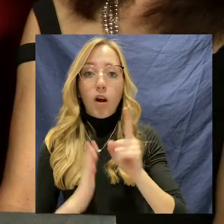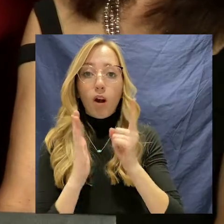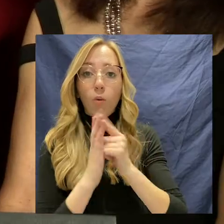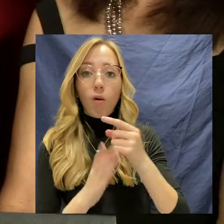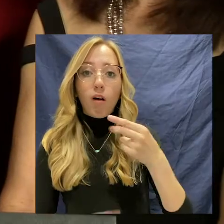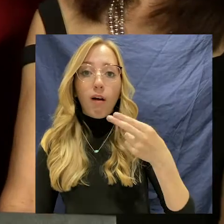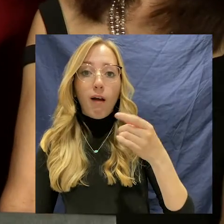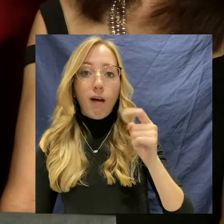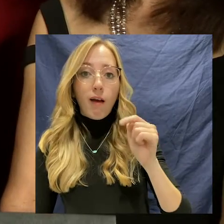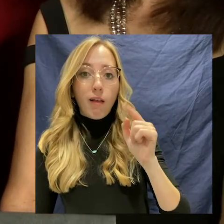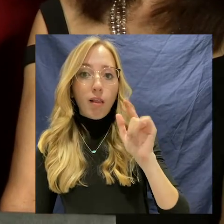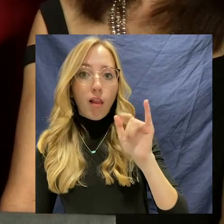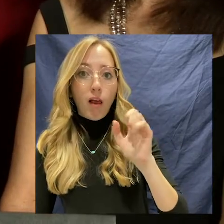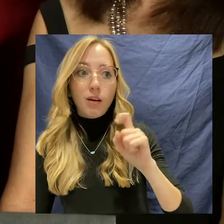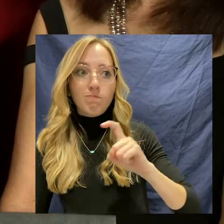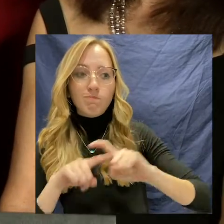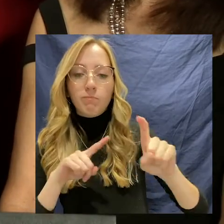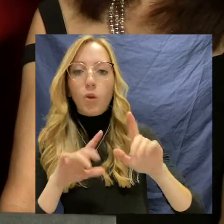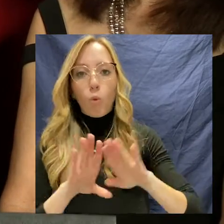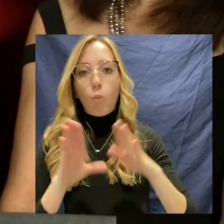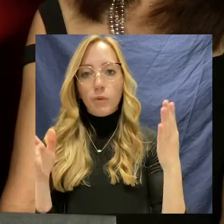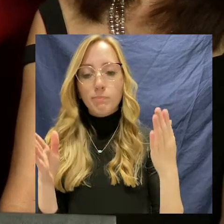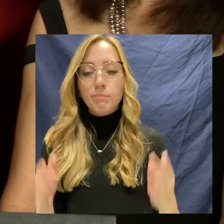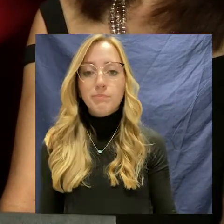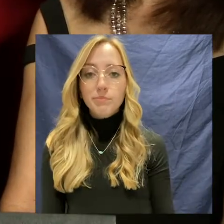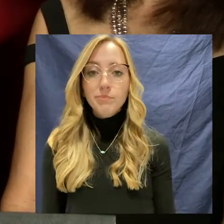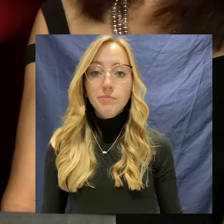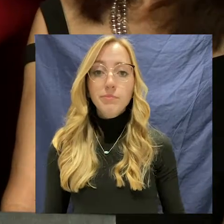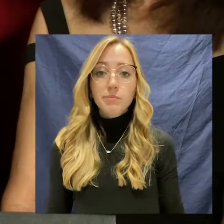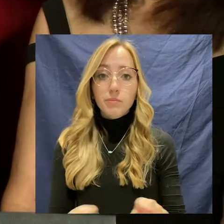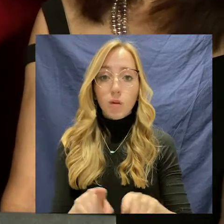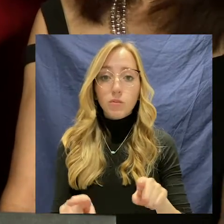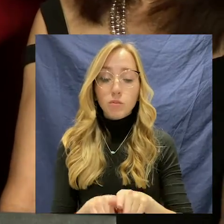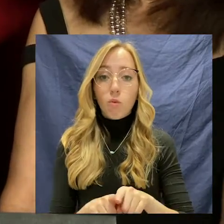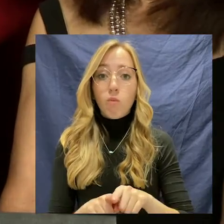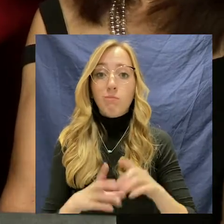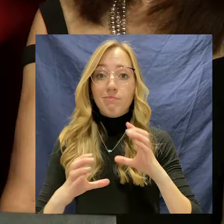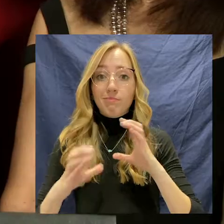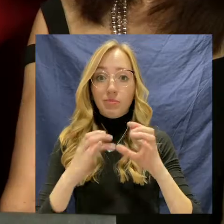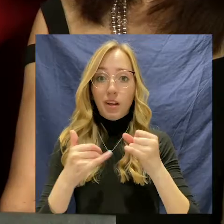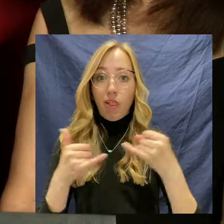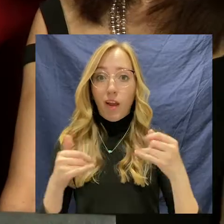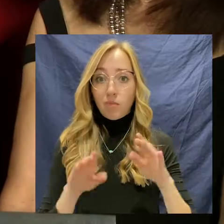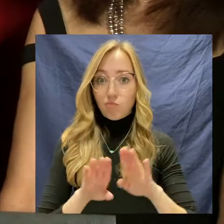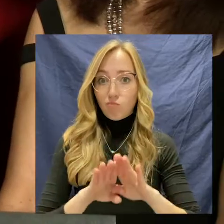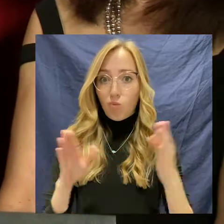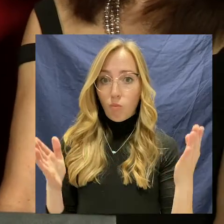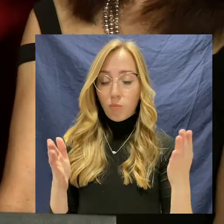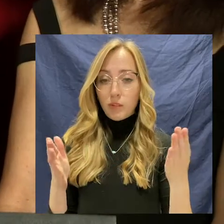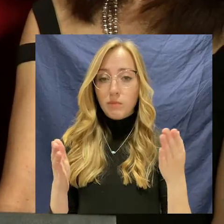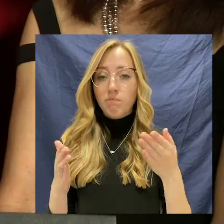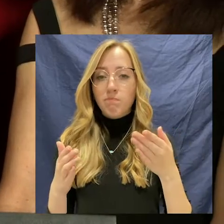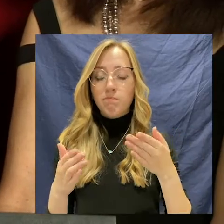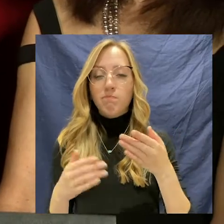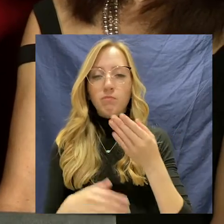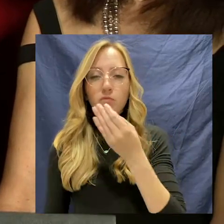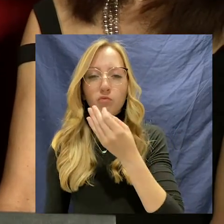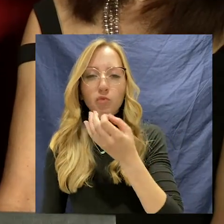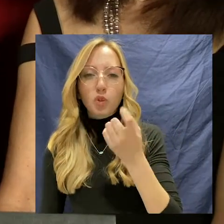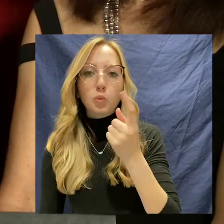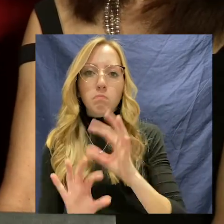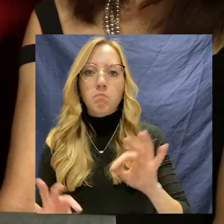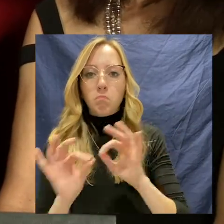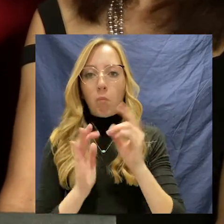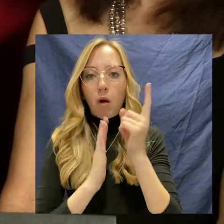We also then were able to launch a chat line, which is open a few key hours during the day and